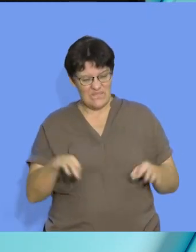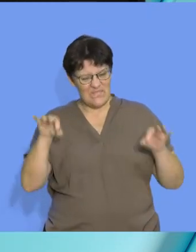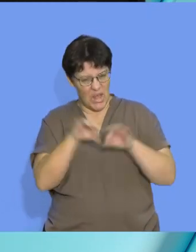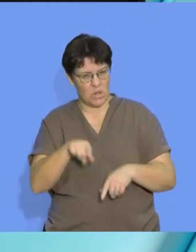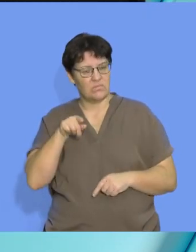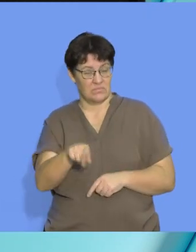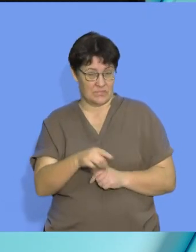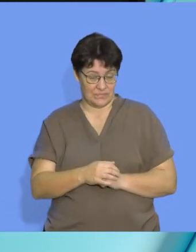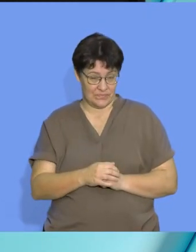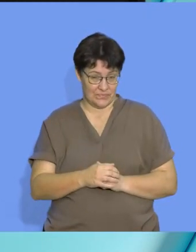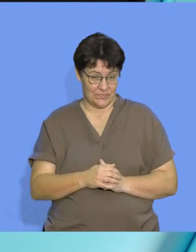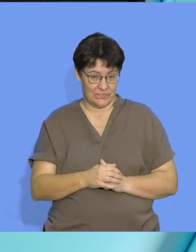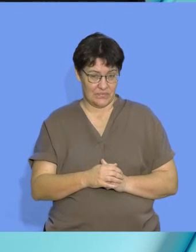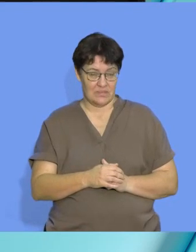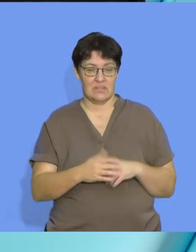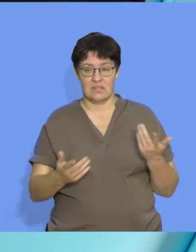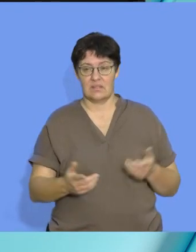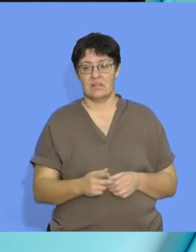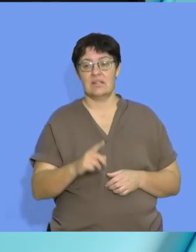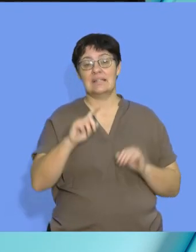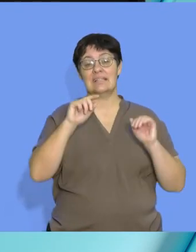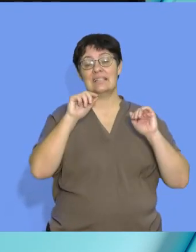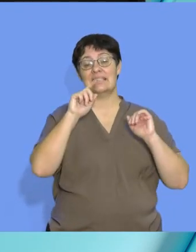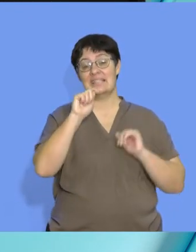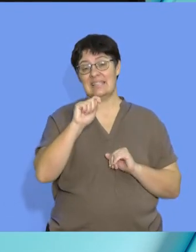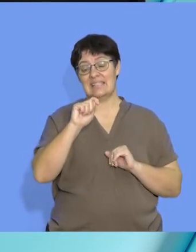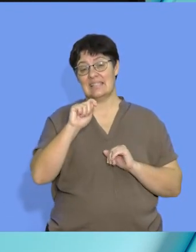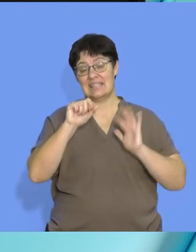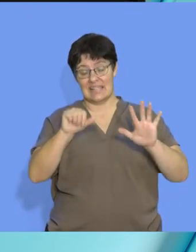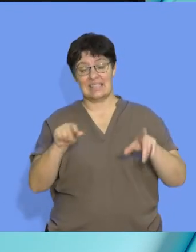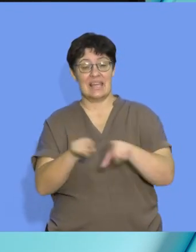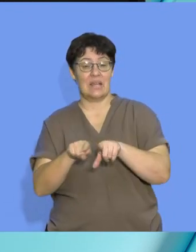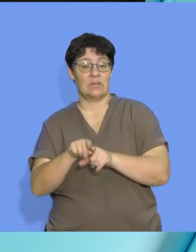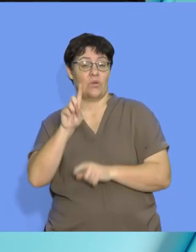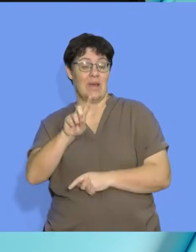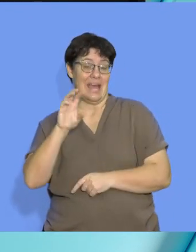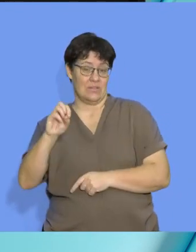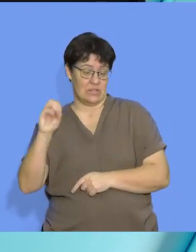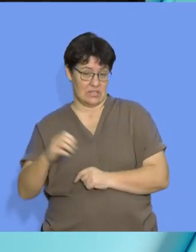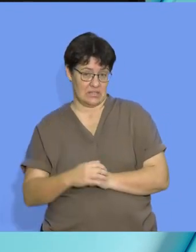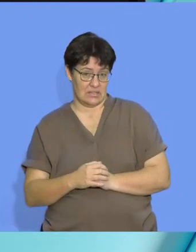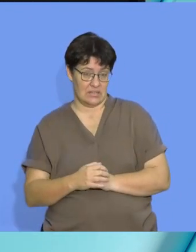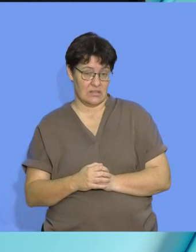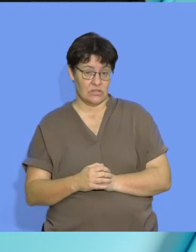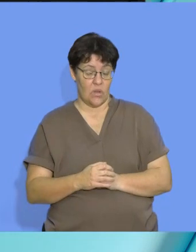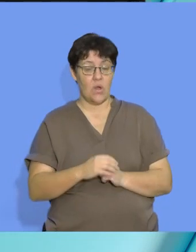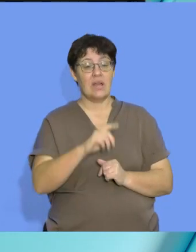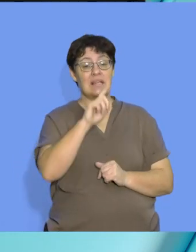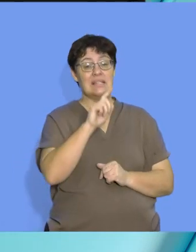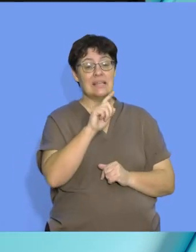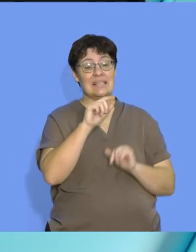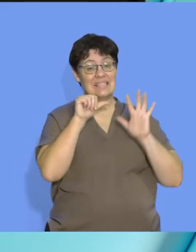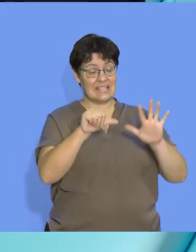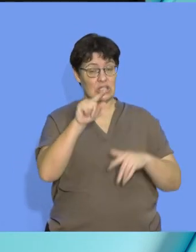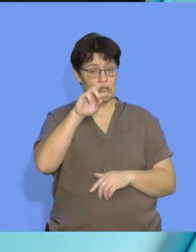of that term. So if I said T6 is equal to 100, the value of the 6th term